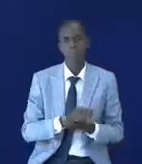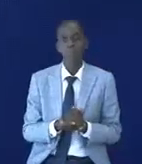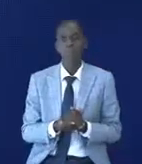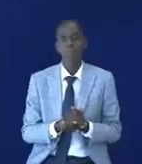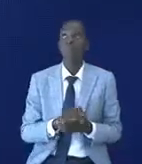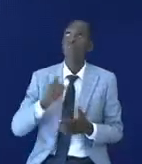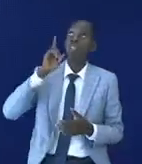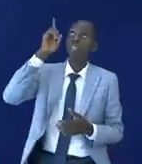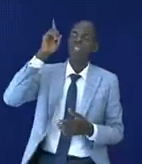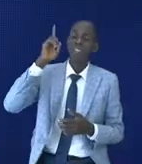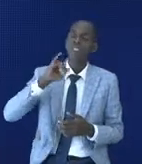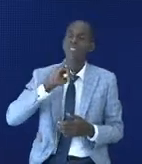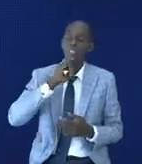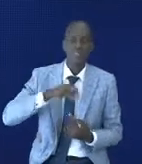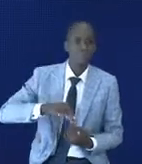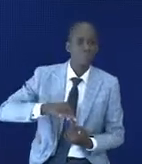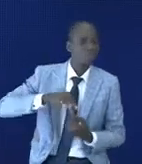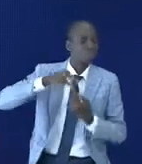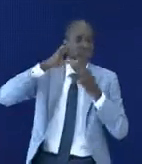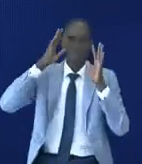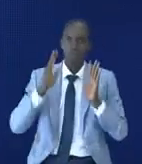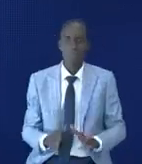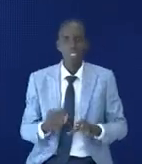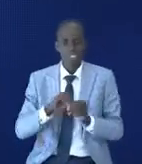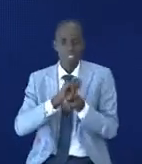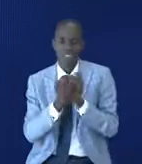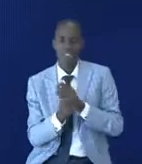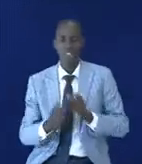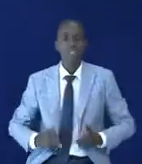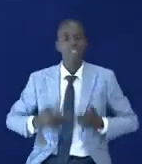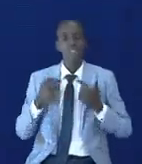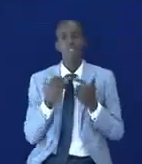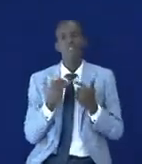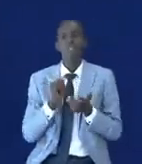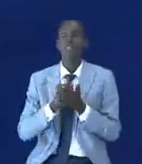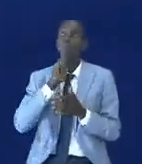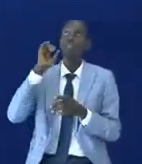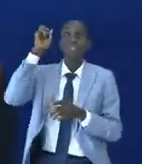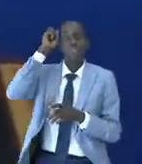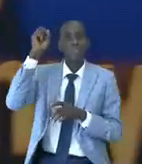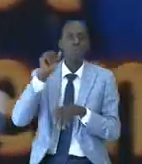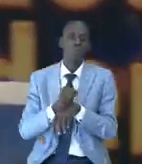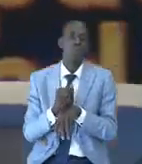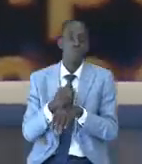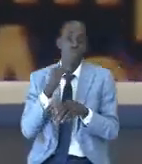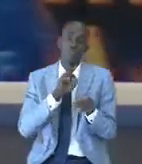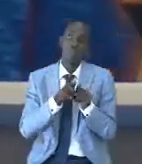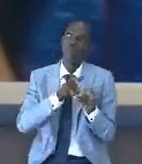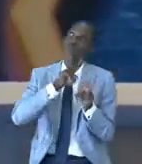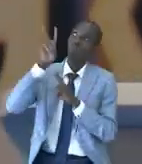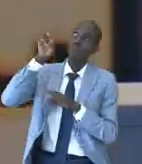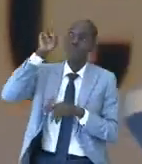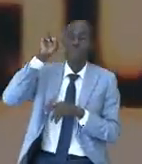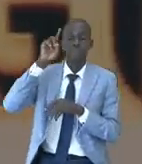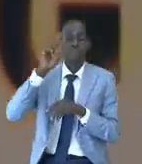he specializes in changing lives. And that's his mission. And then as you behold his mission, you